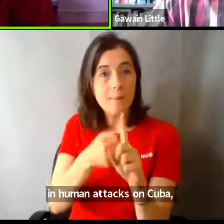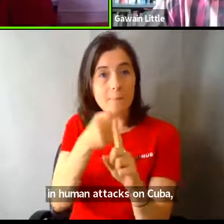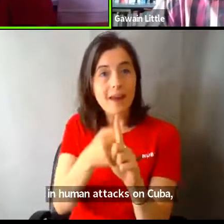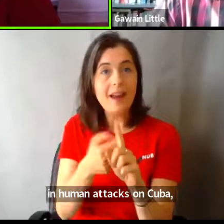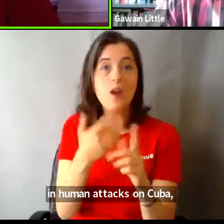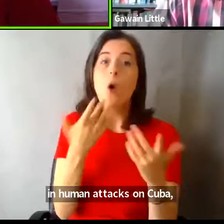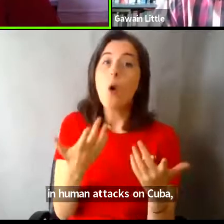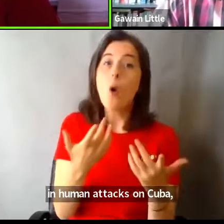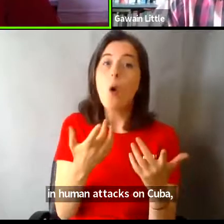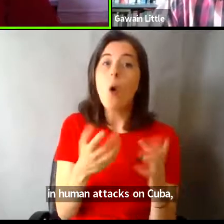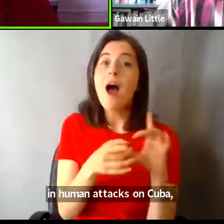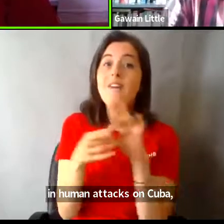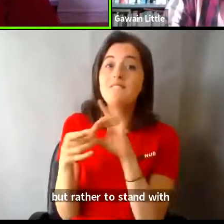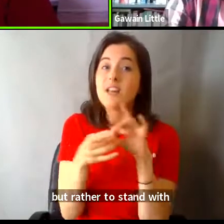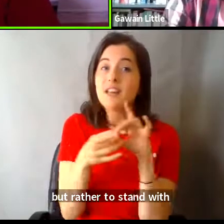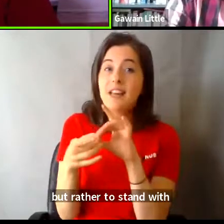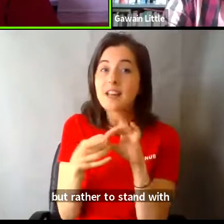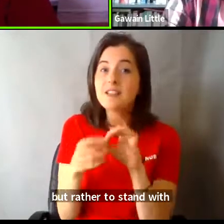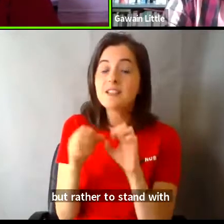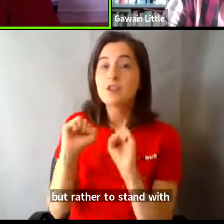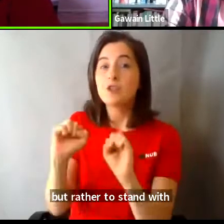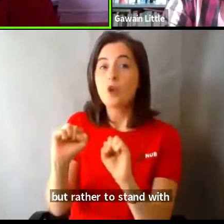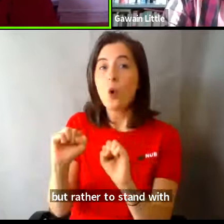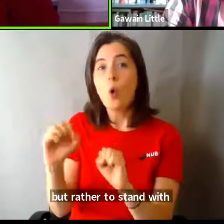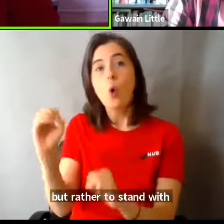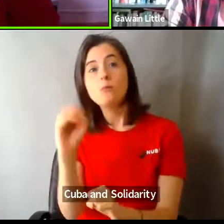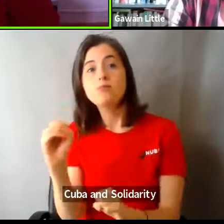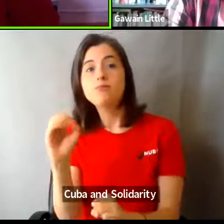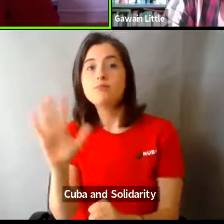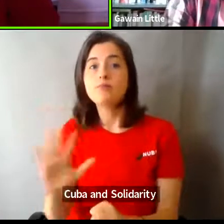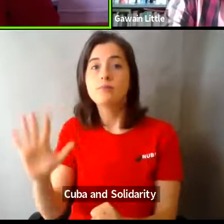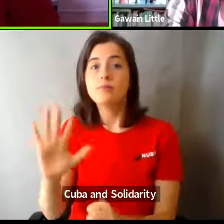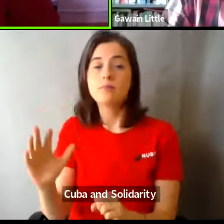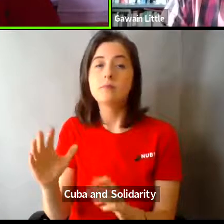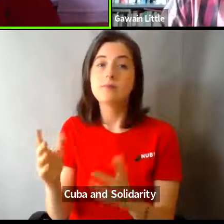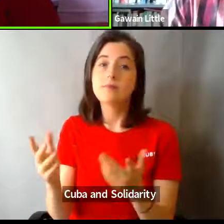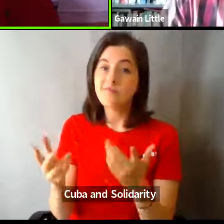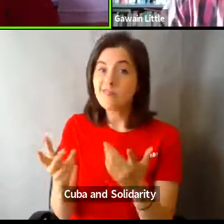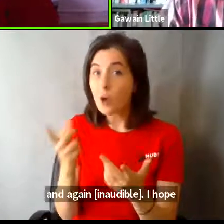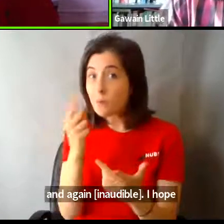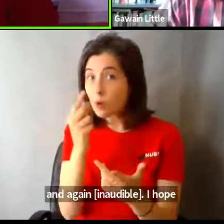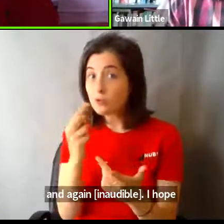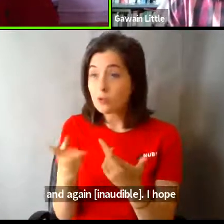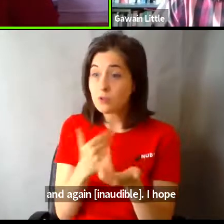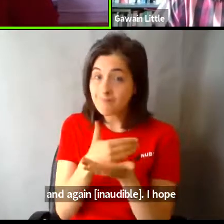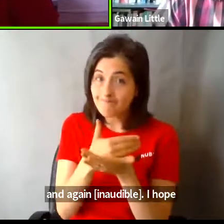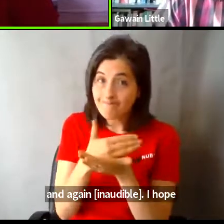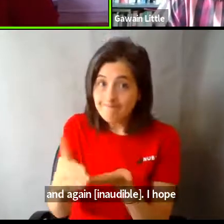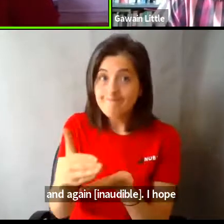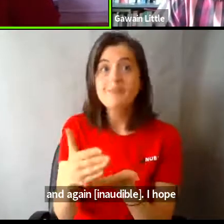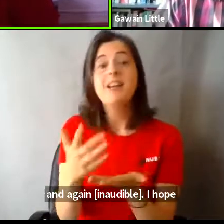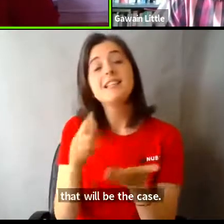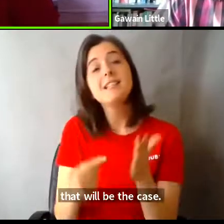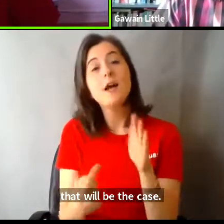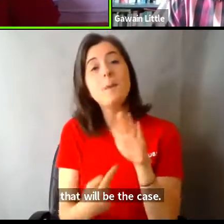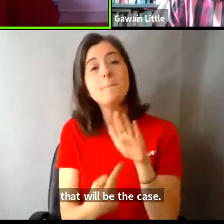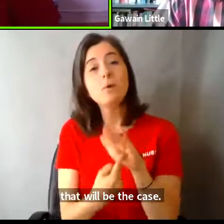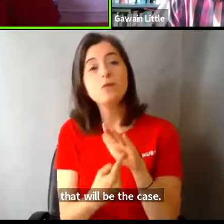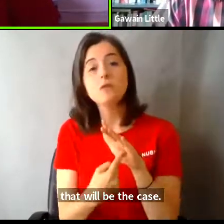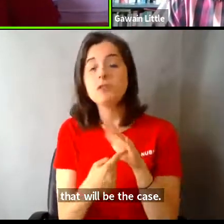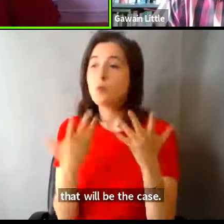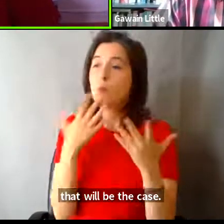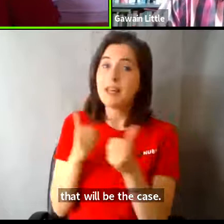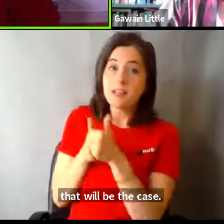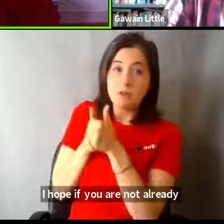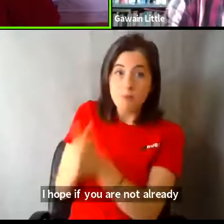other unions on this call, and also to make clear that it's important that we stand with Cuba. We stand on the side